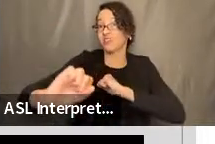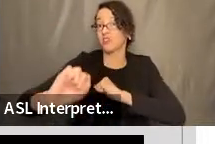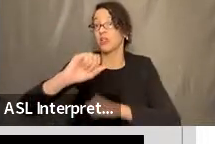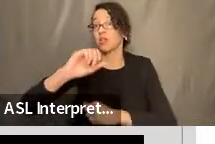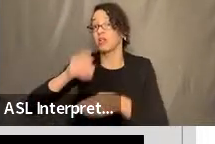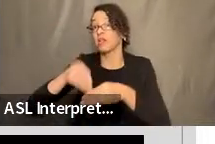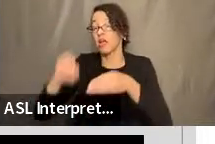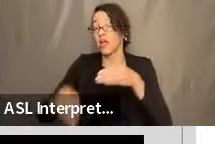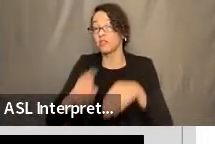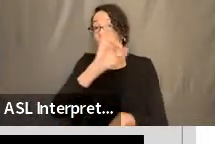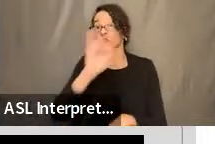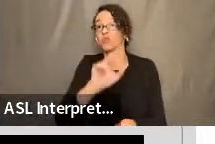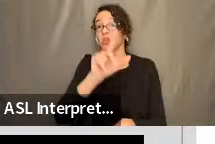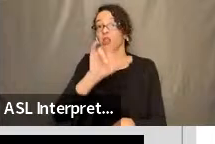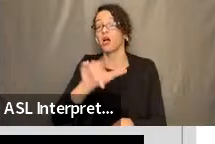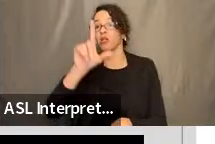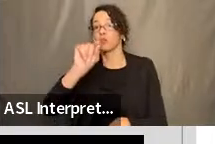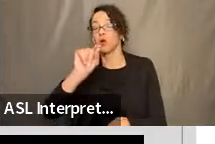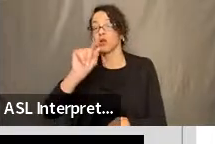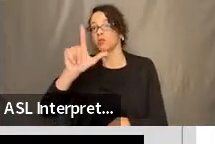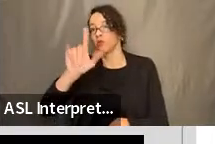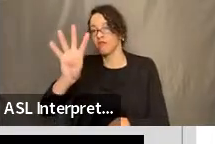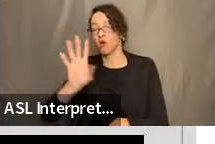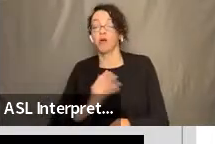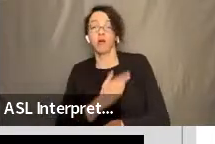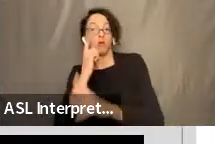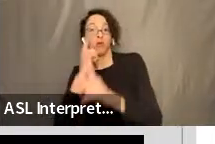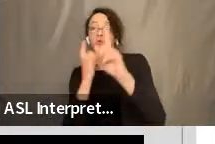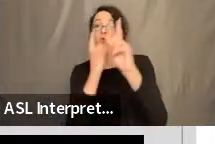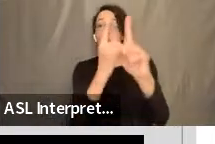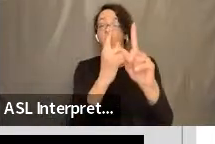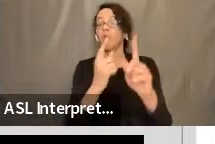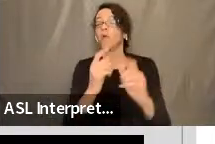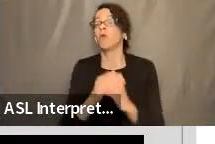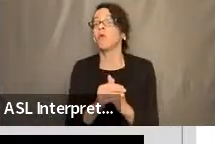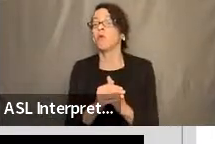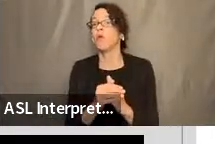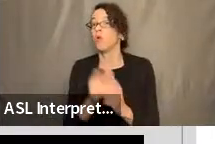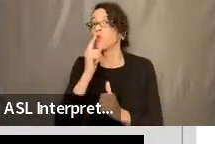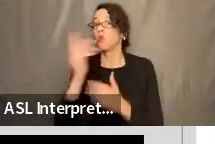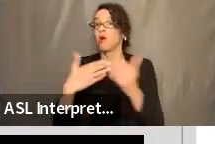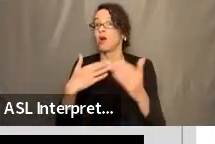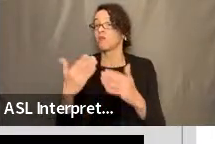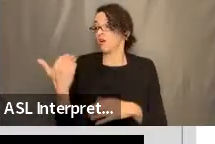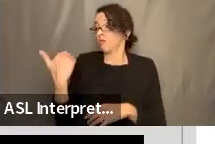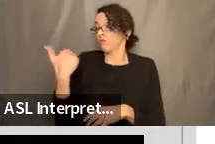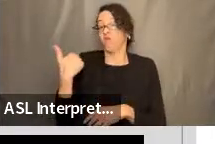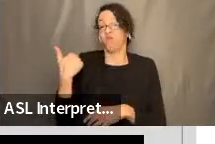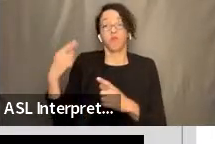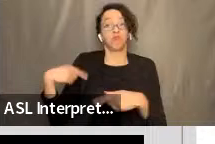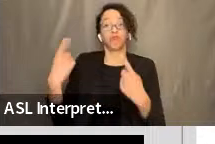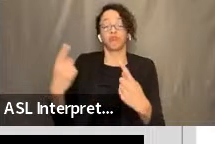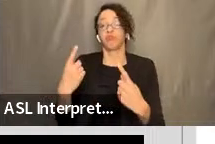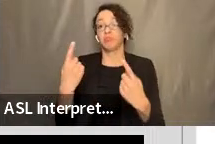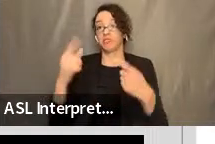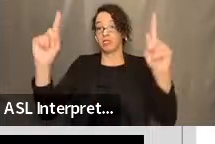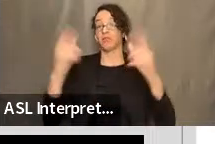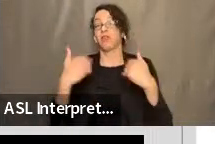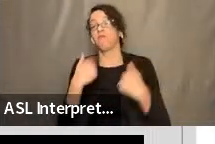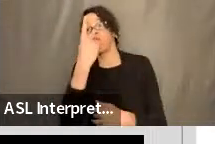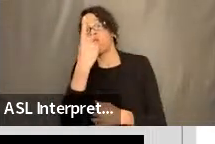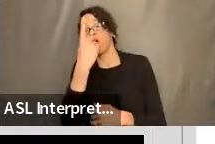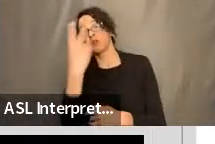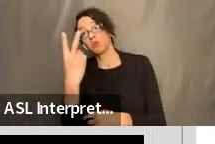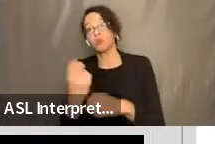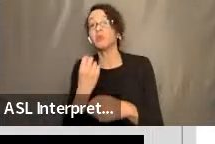that's what we're aiming for, is to be able to, whoever bids successfully, have a year to stand up their operations